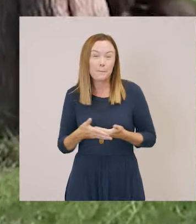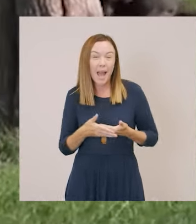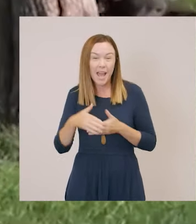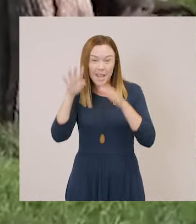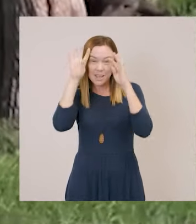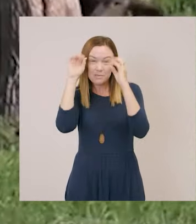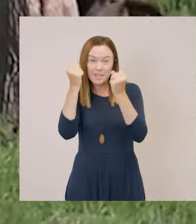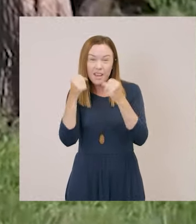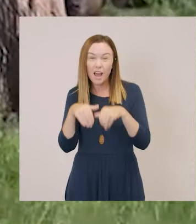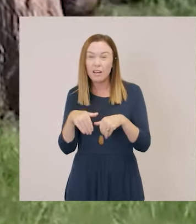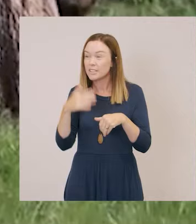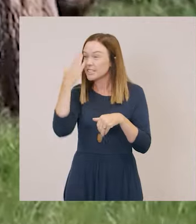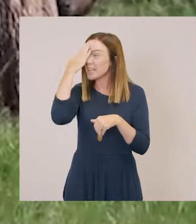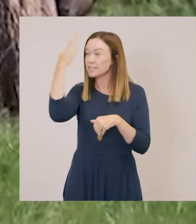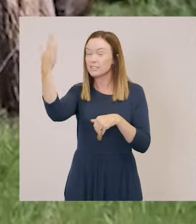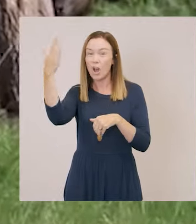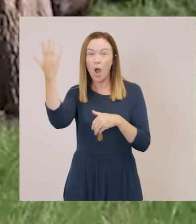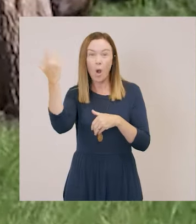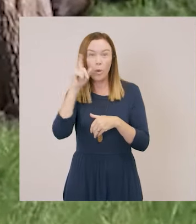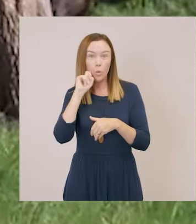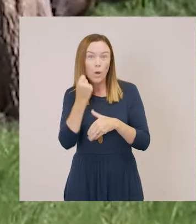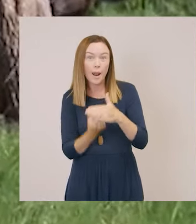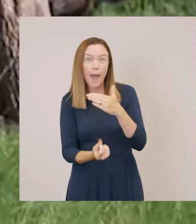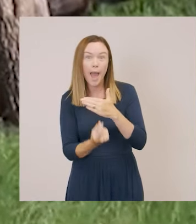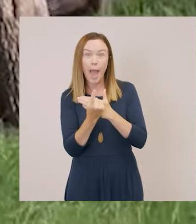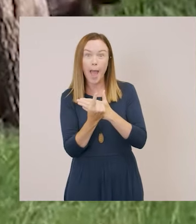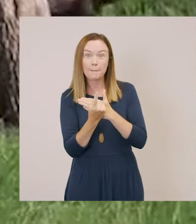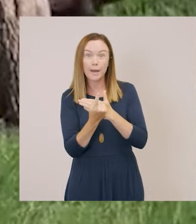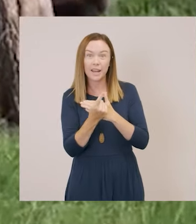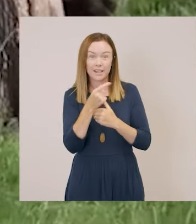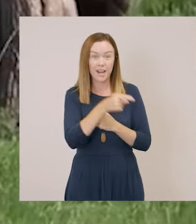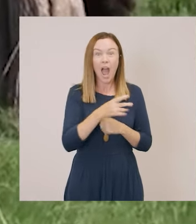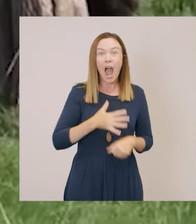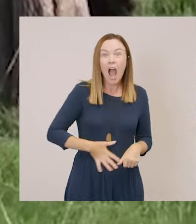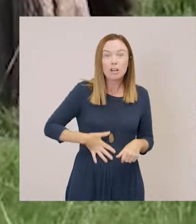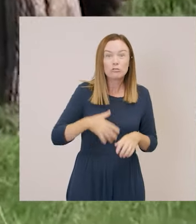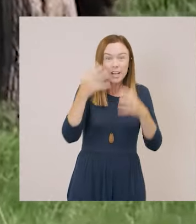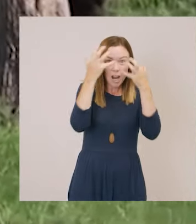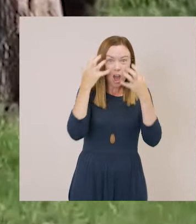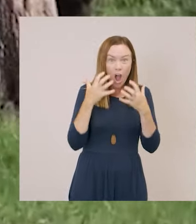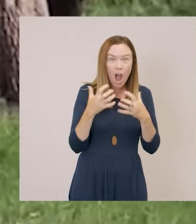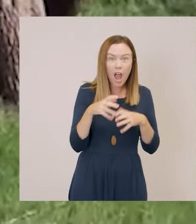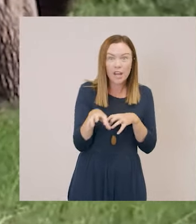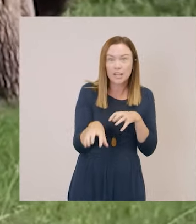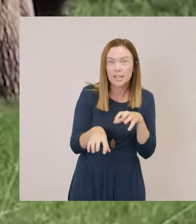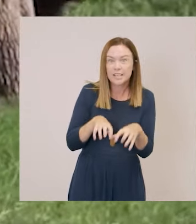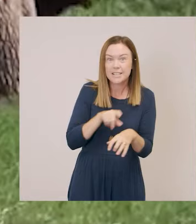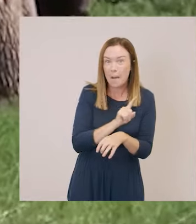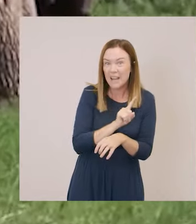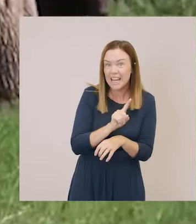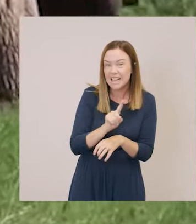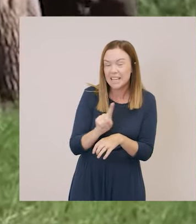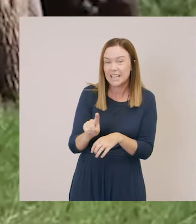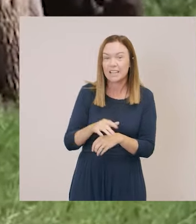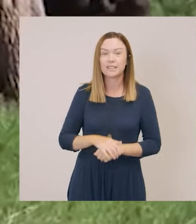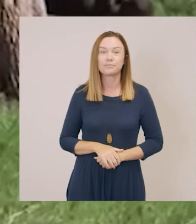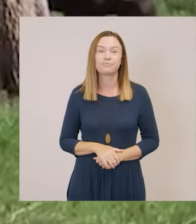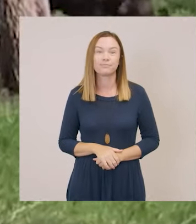It's got no idea about what's just about to happen. There's the hungry lion on the prowl,